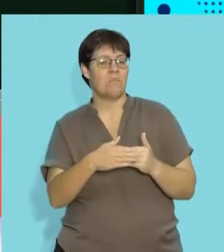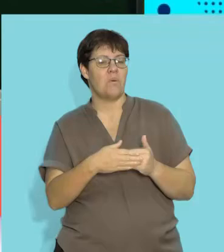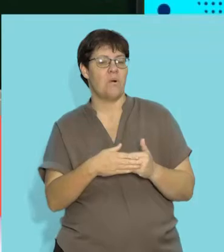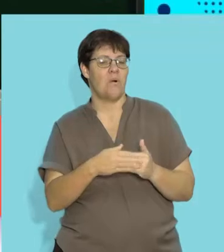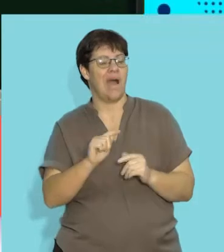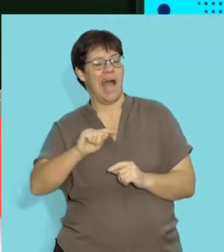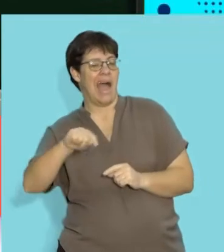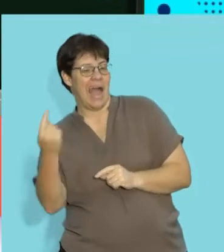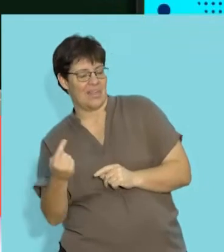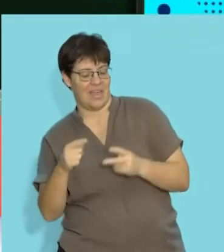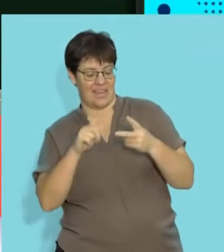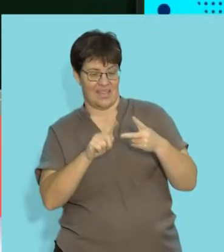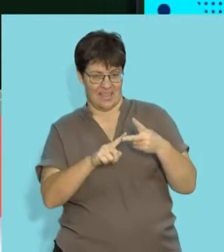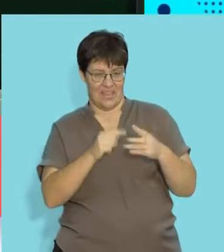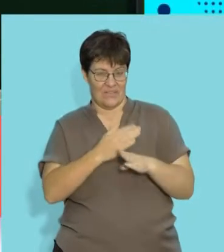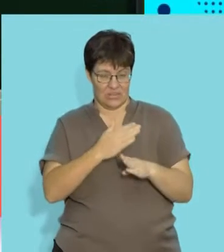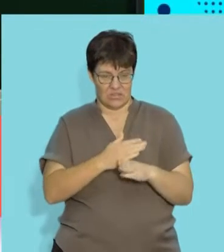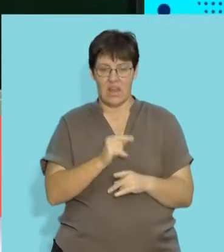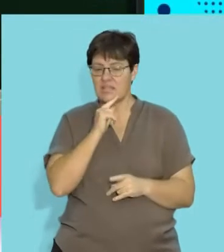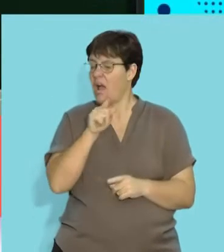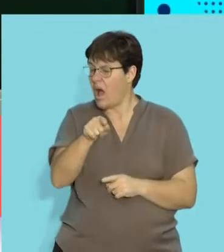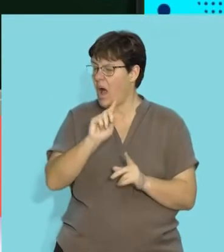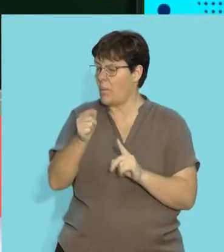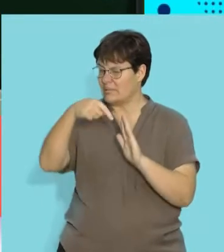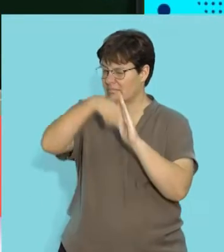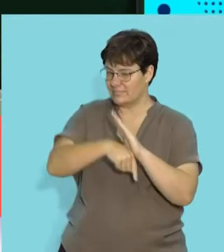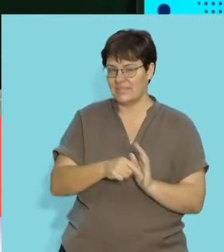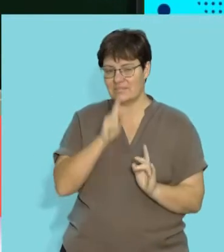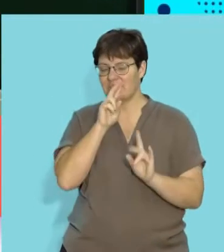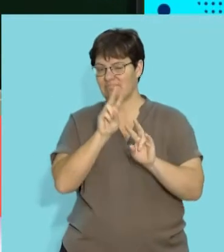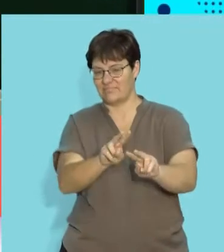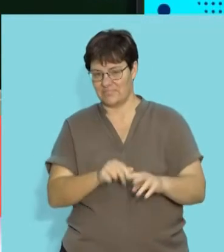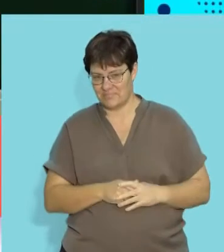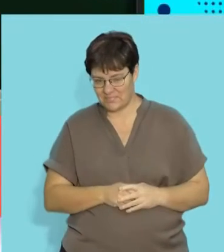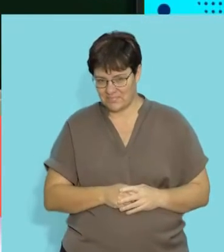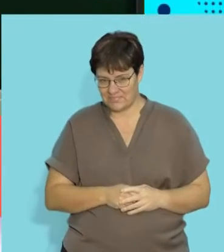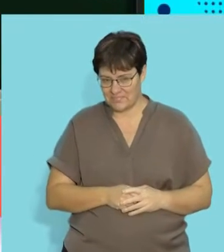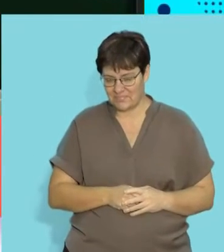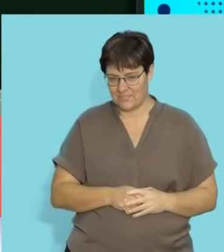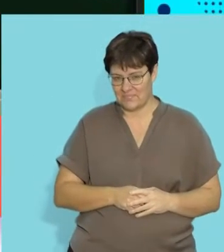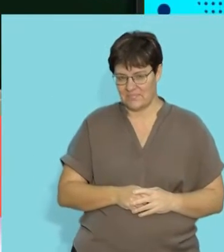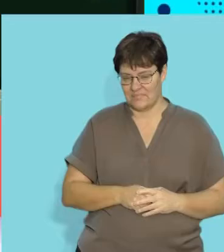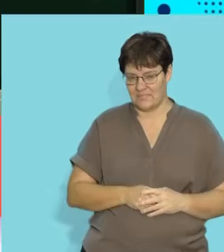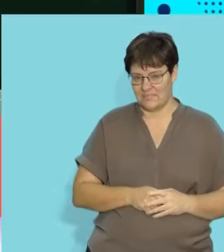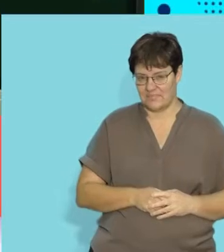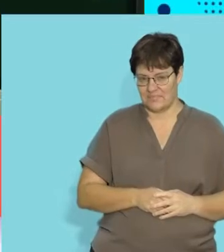When we come back, we'll look at one other function and see what it is all about. Please stay